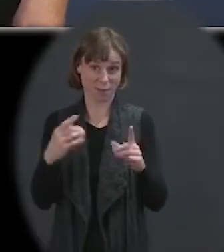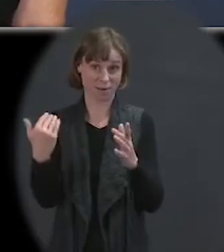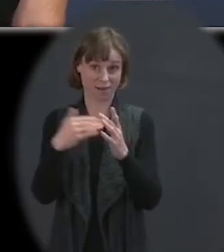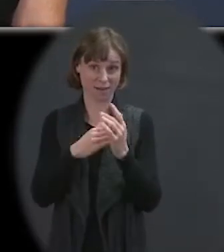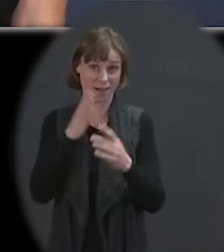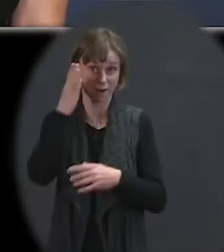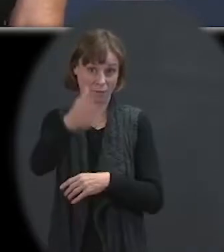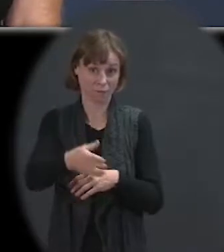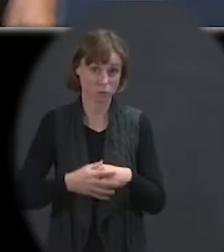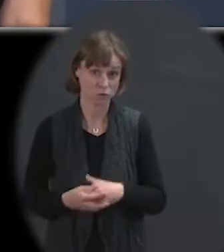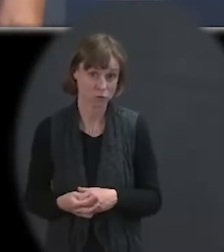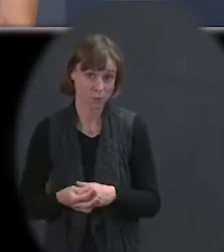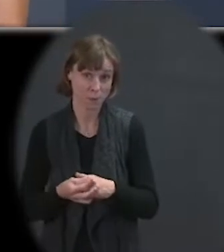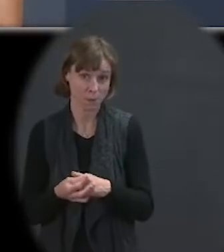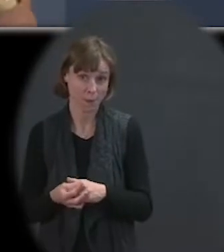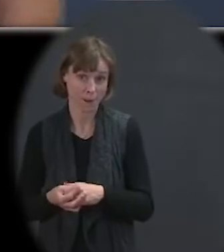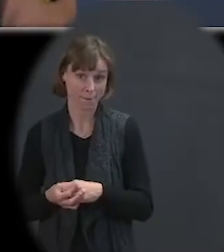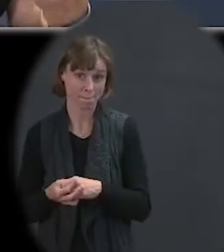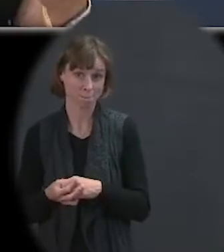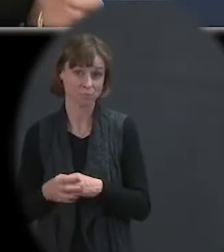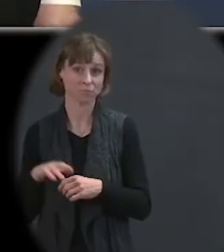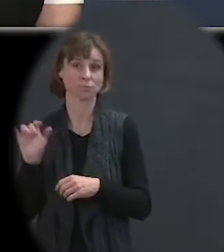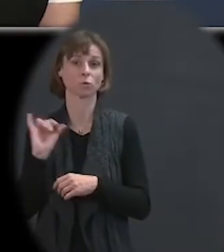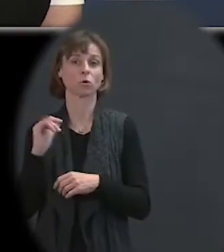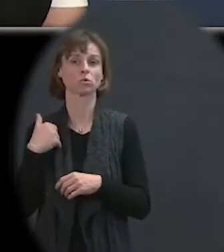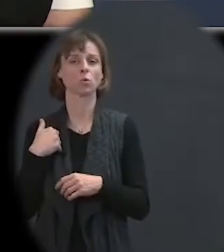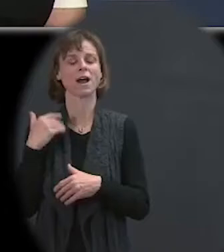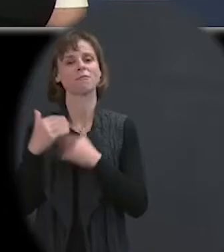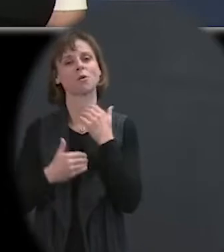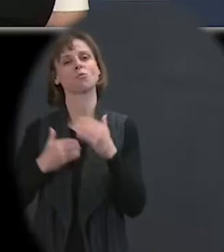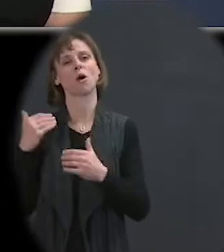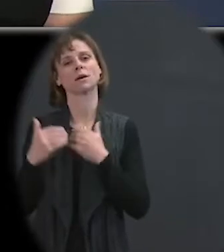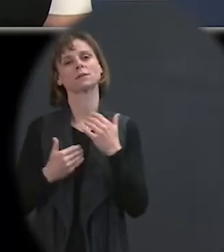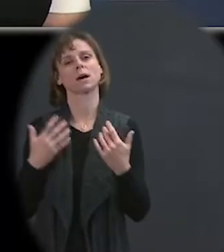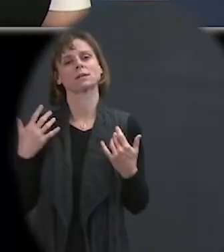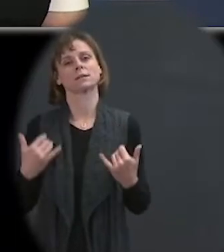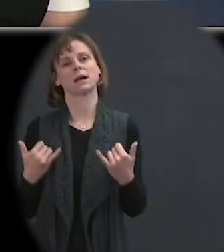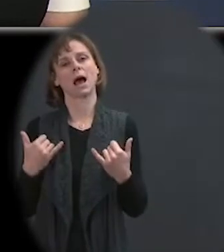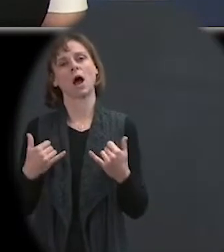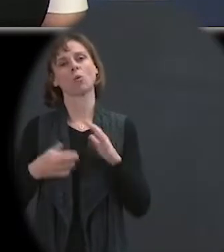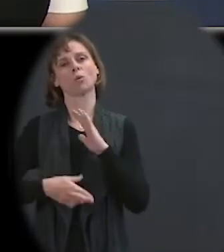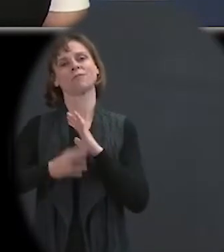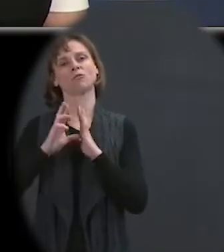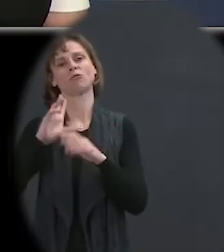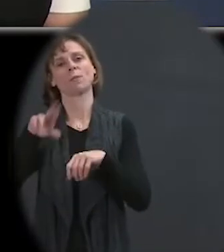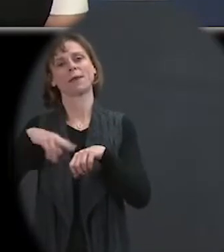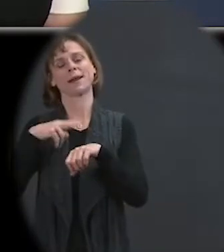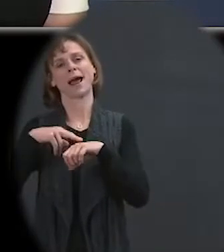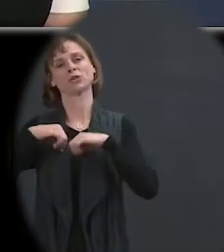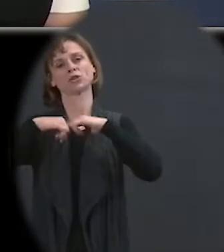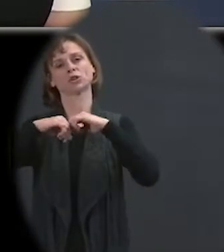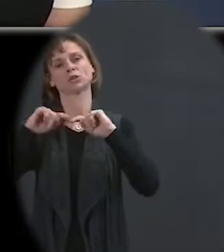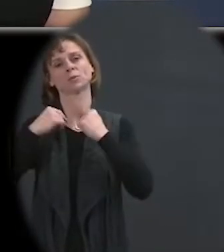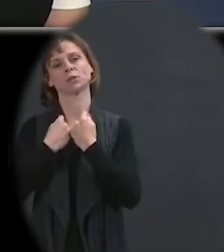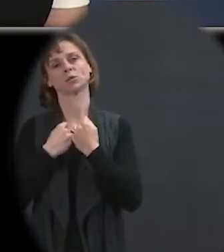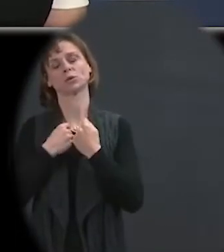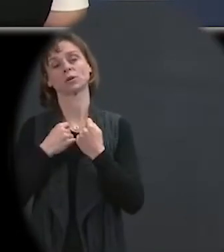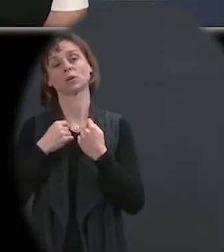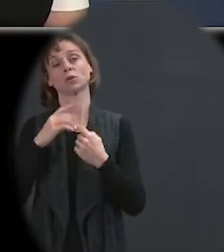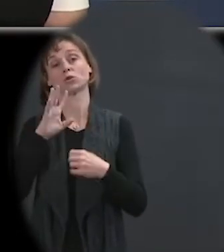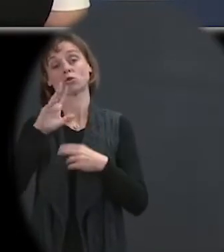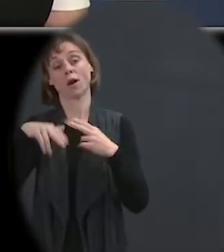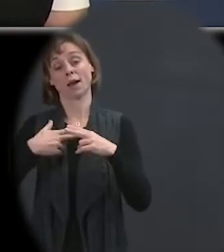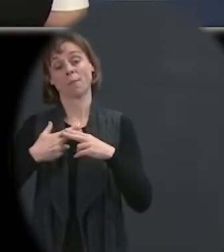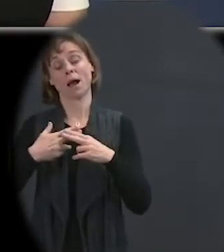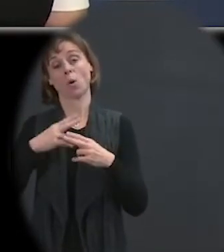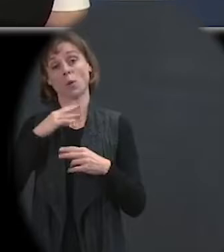also have a process that's underway and a review from our national security team on domestic violent extremism. And when that